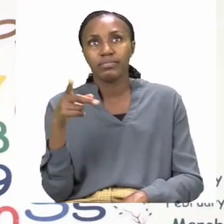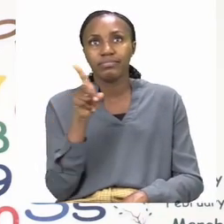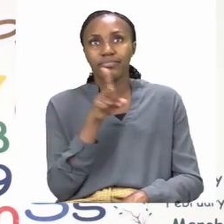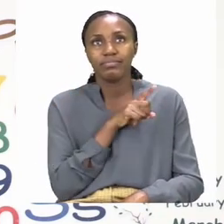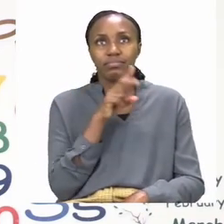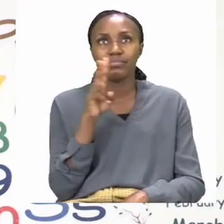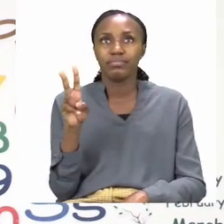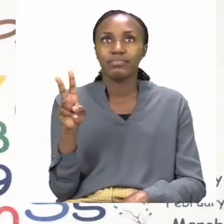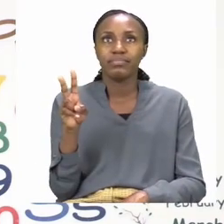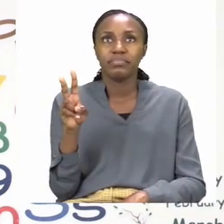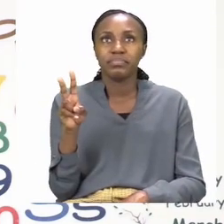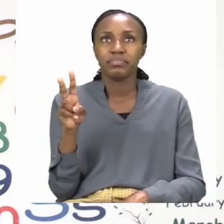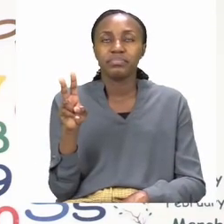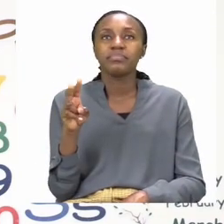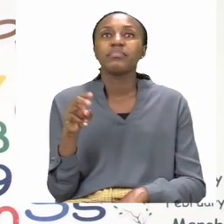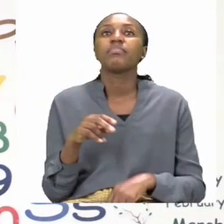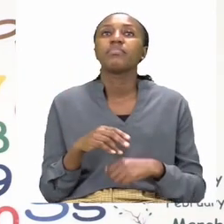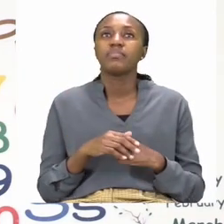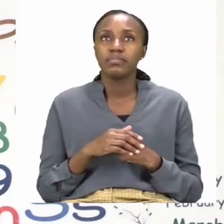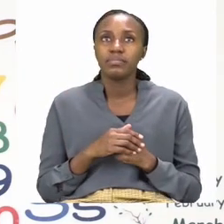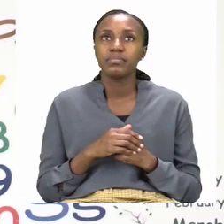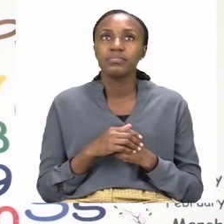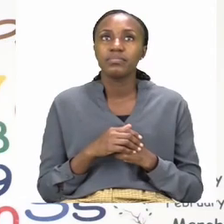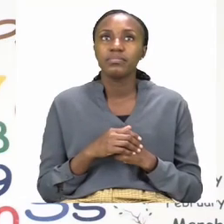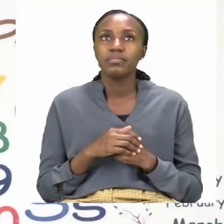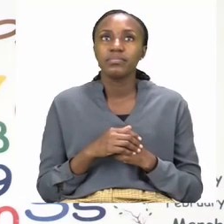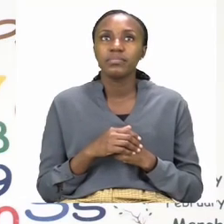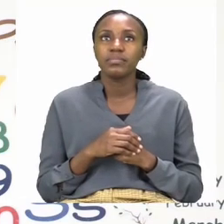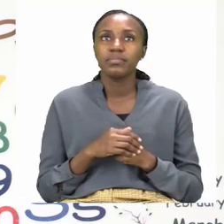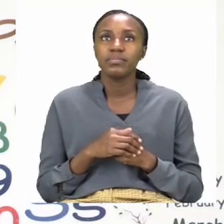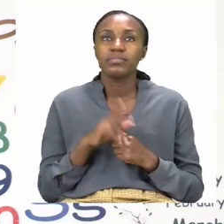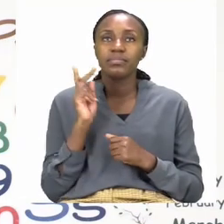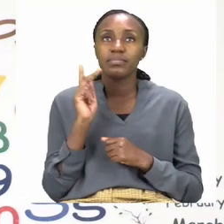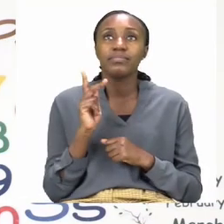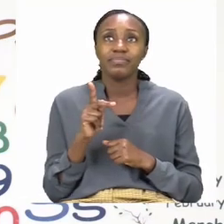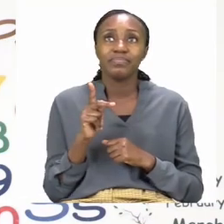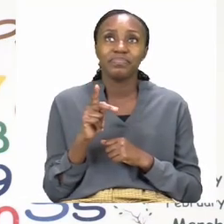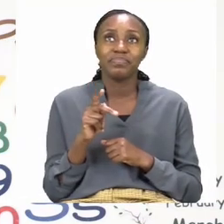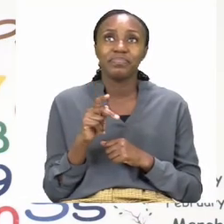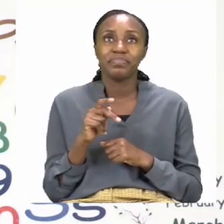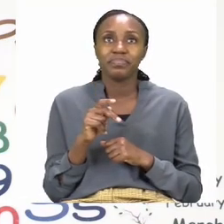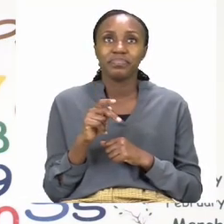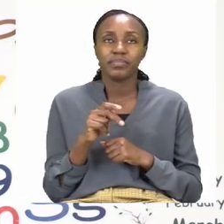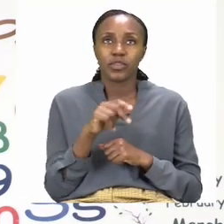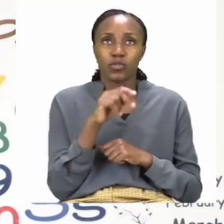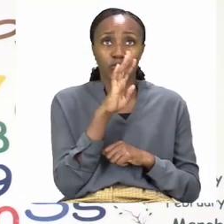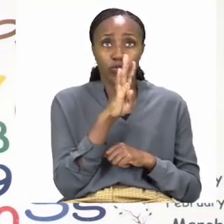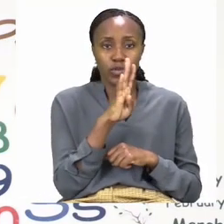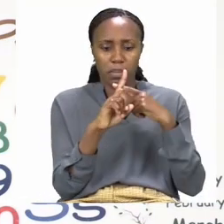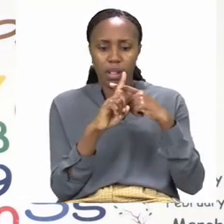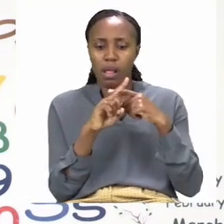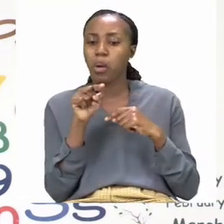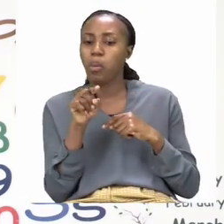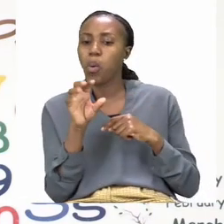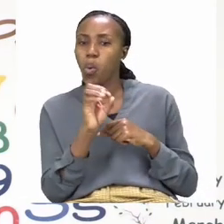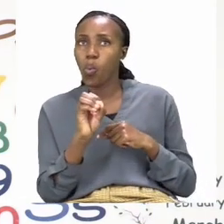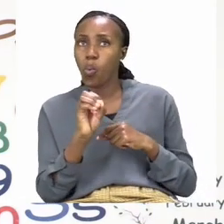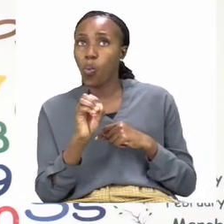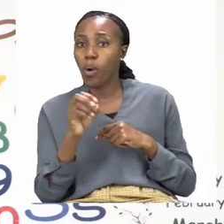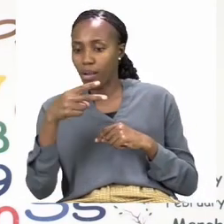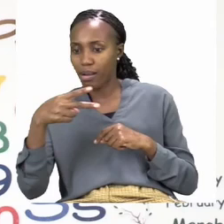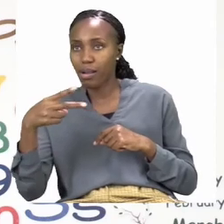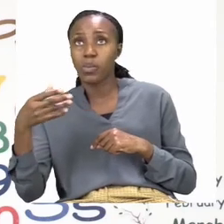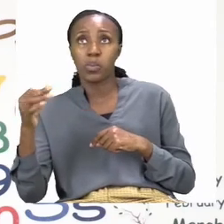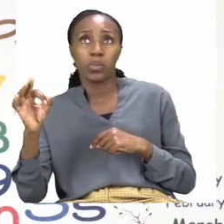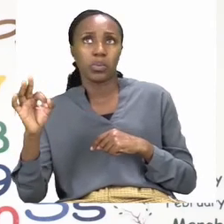equals 12. Let's try one more sum together. 4 plus